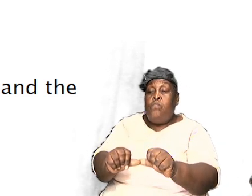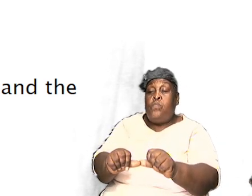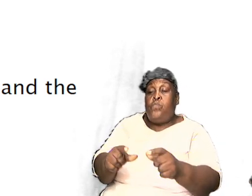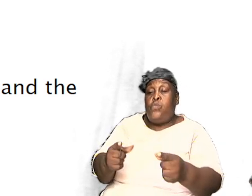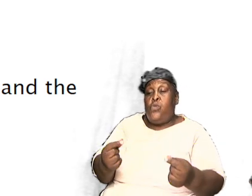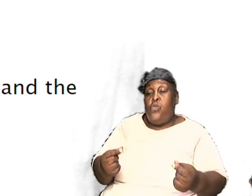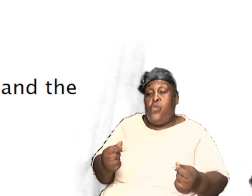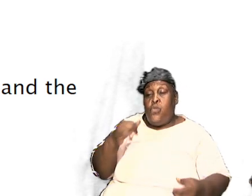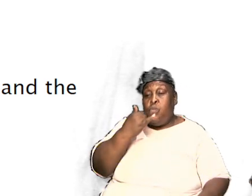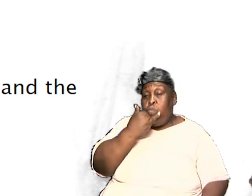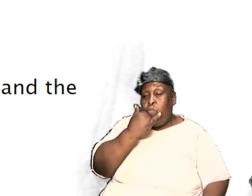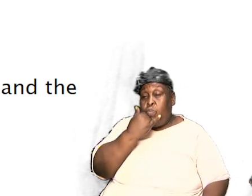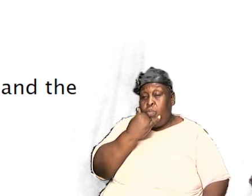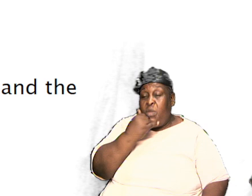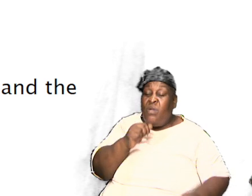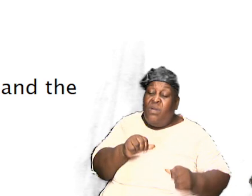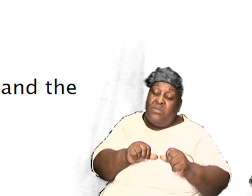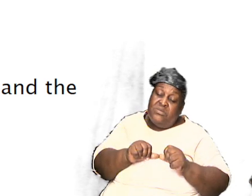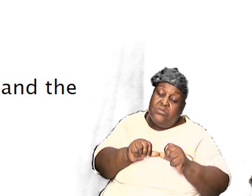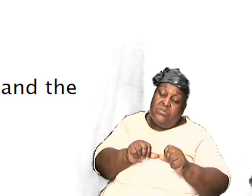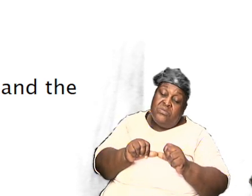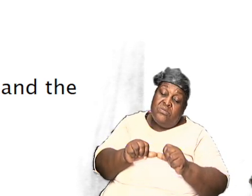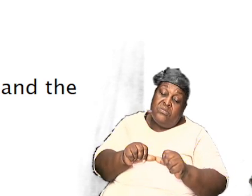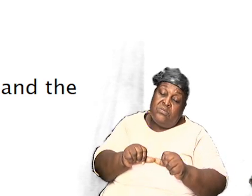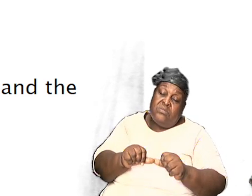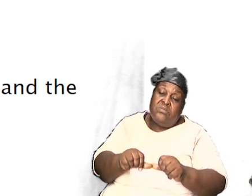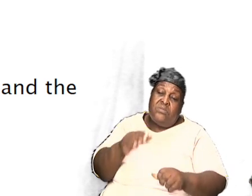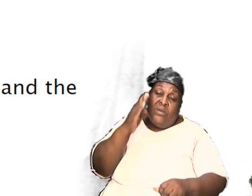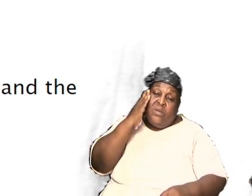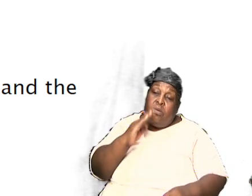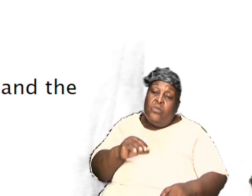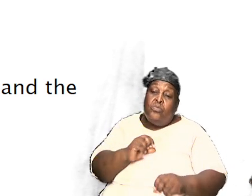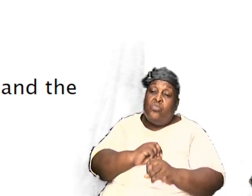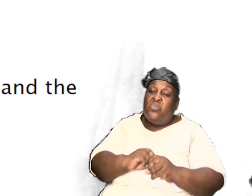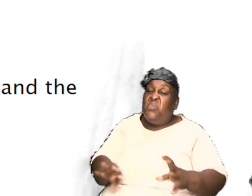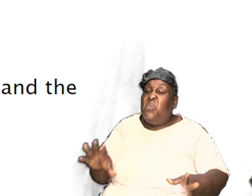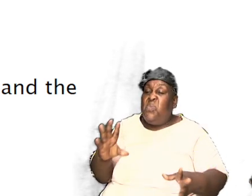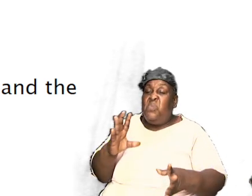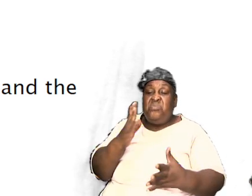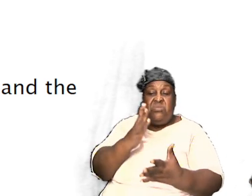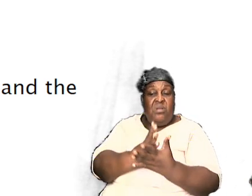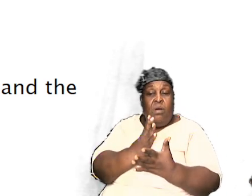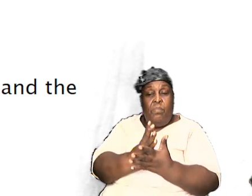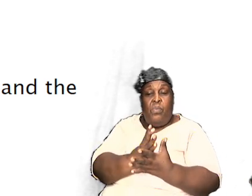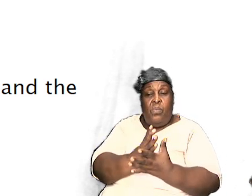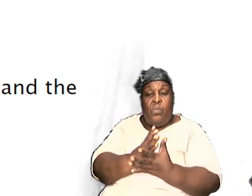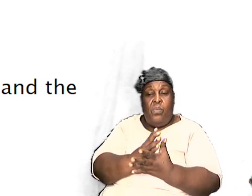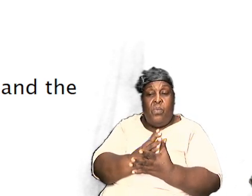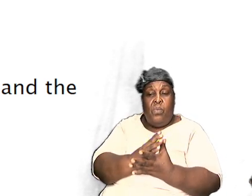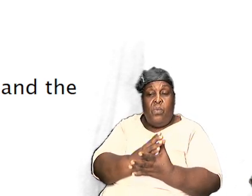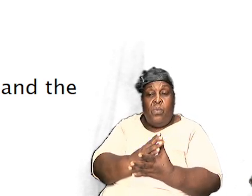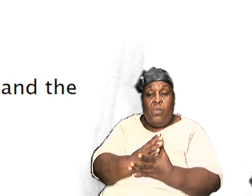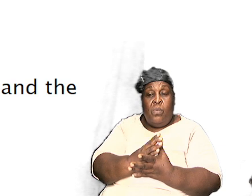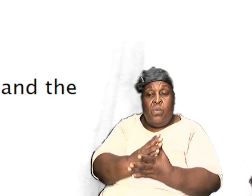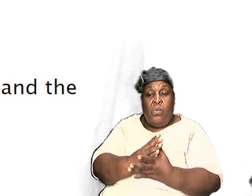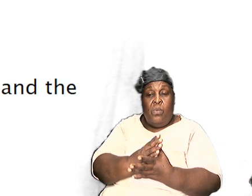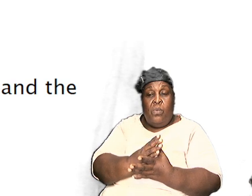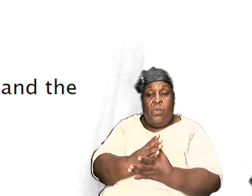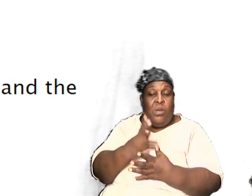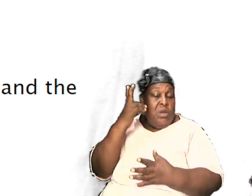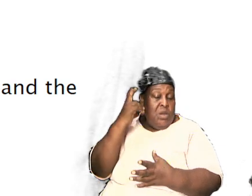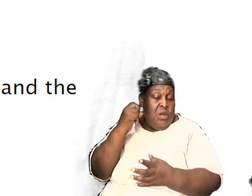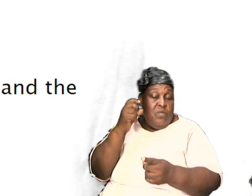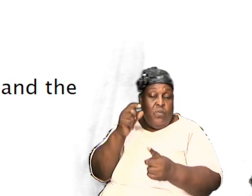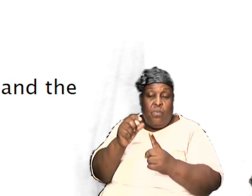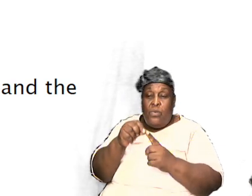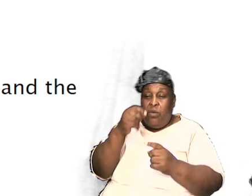doing wrong, and we go on, and we don't succeed to the word of the Lord, He will